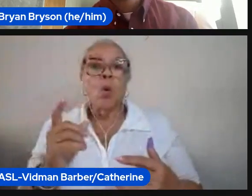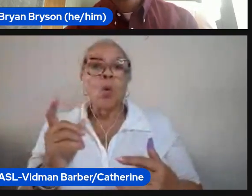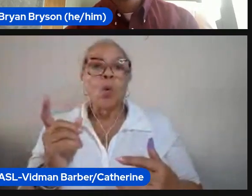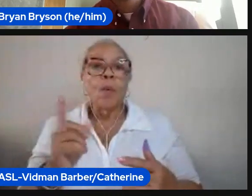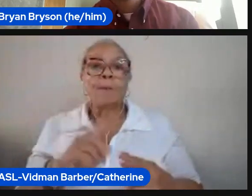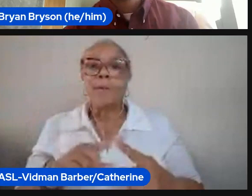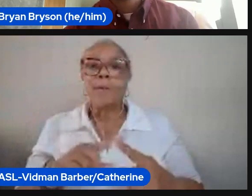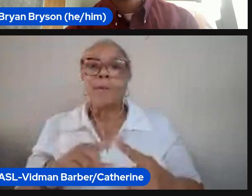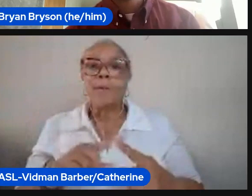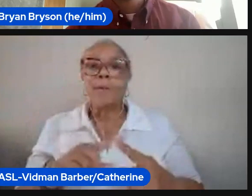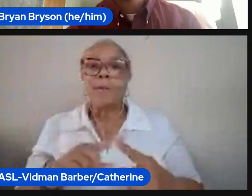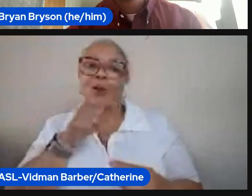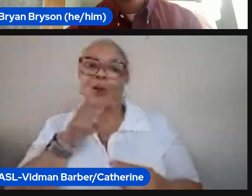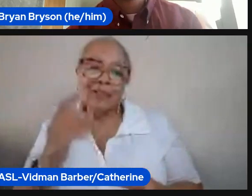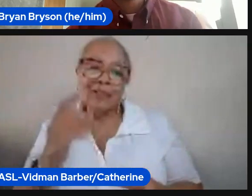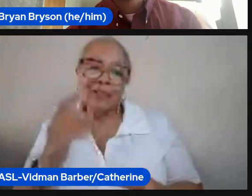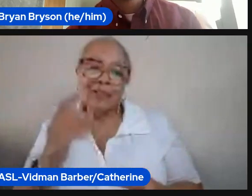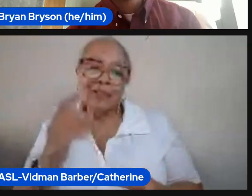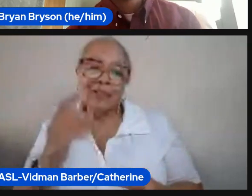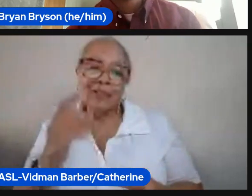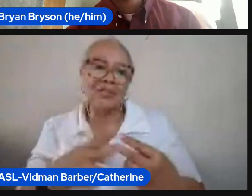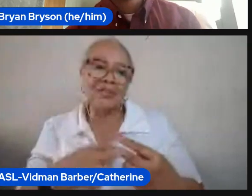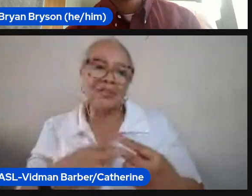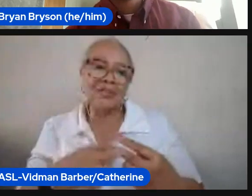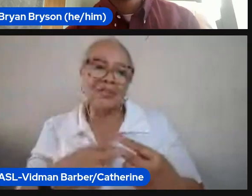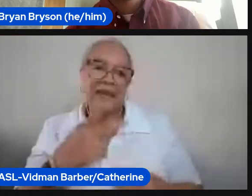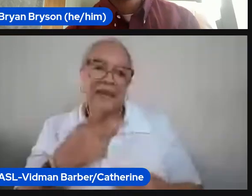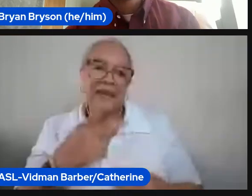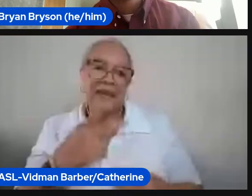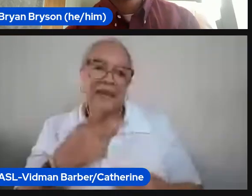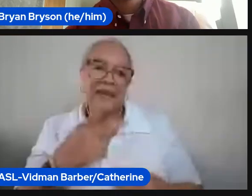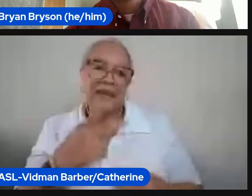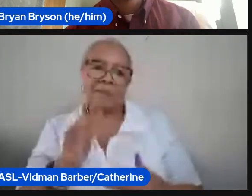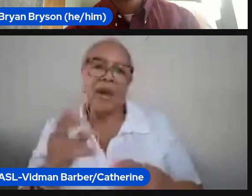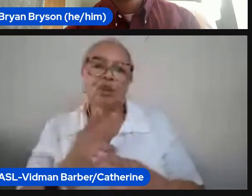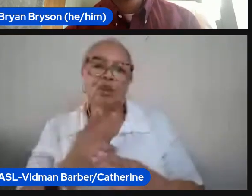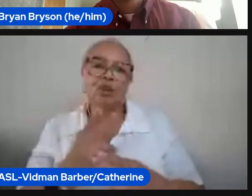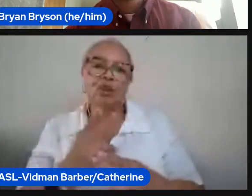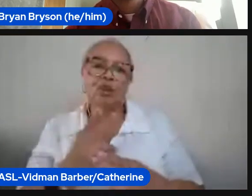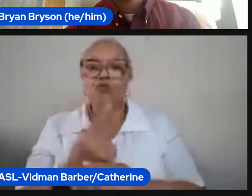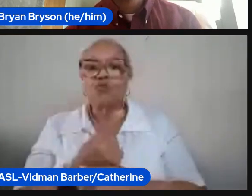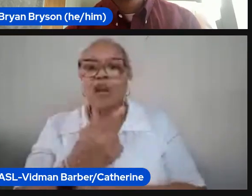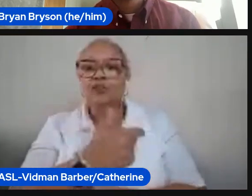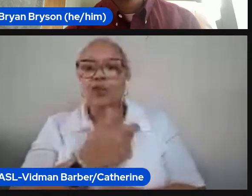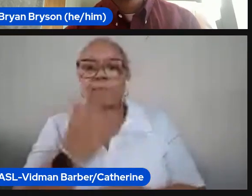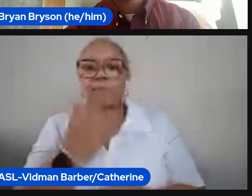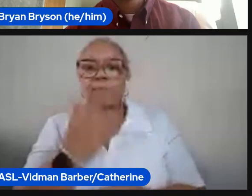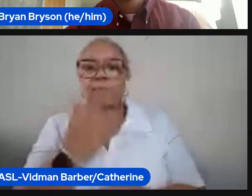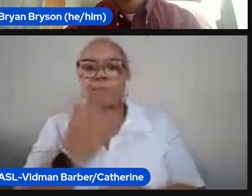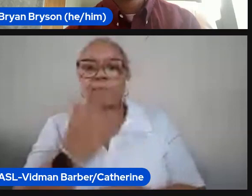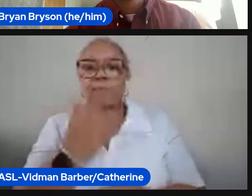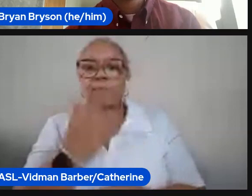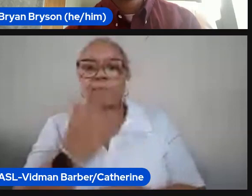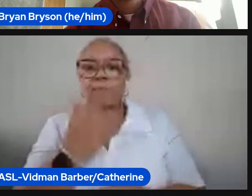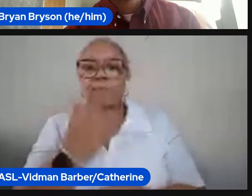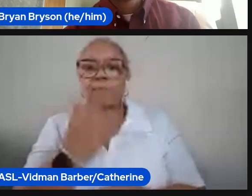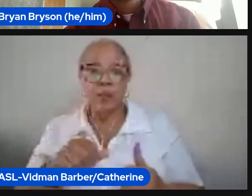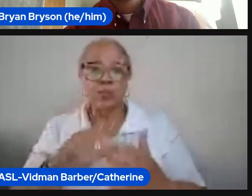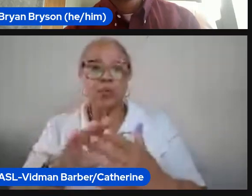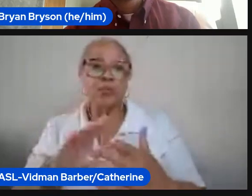to know, right? If we can save patients by using the right drug because the machine learning approach is telling us to do